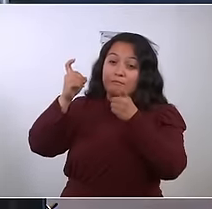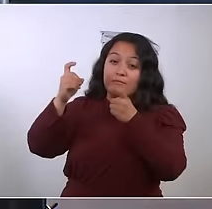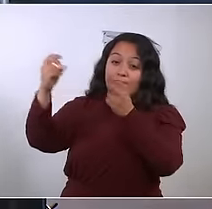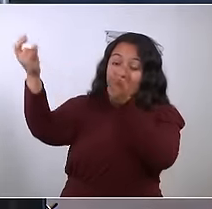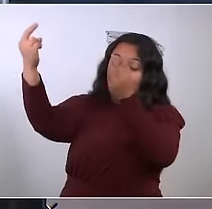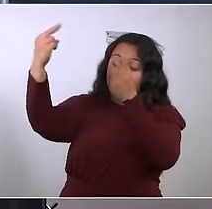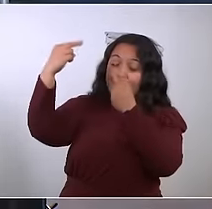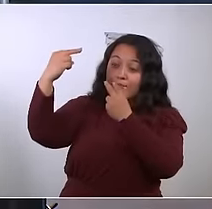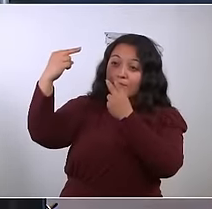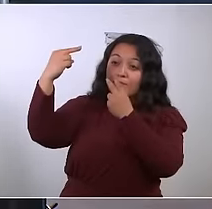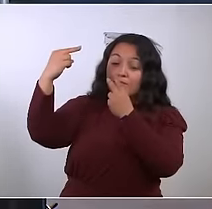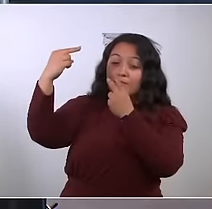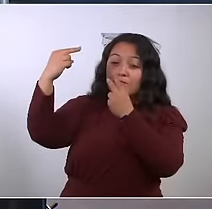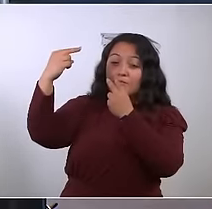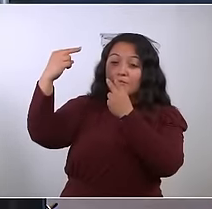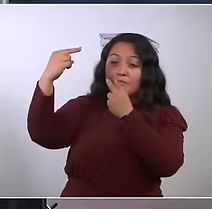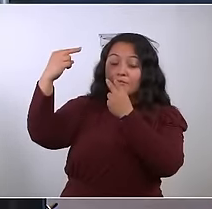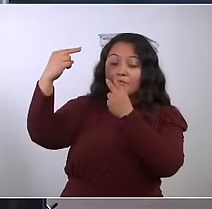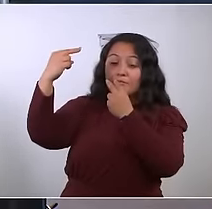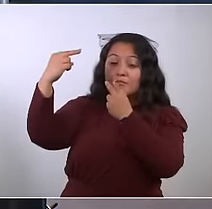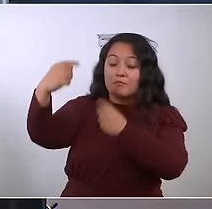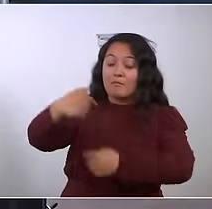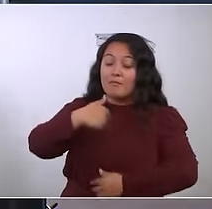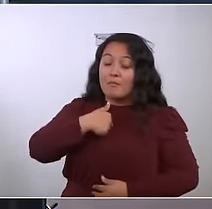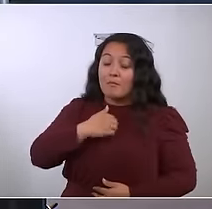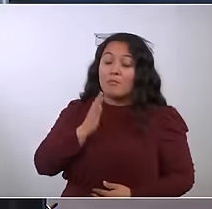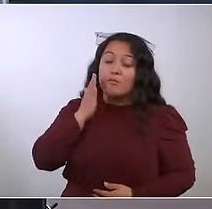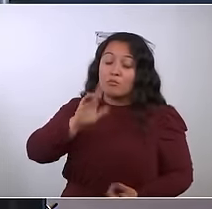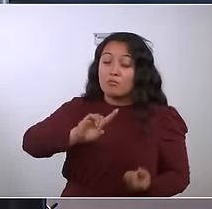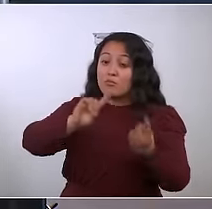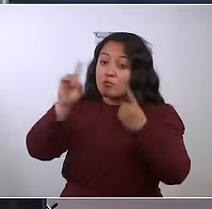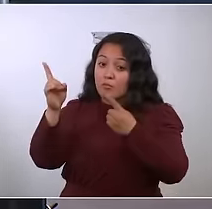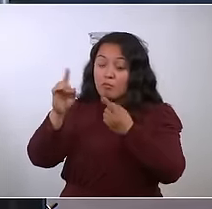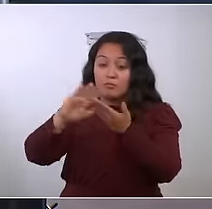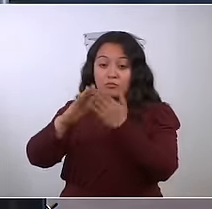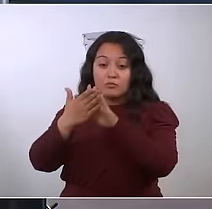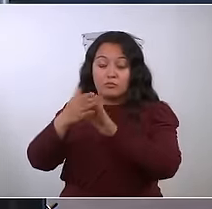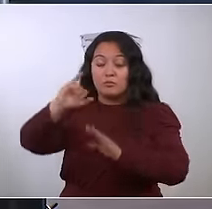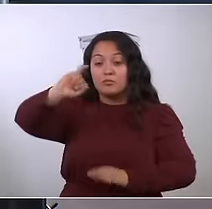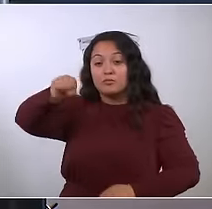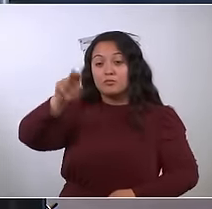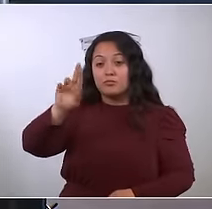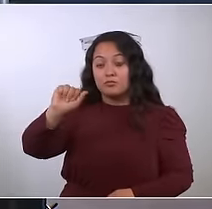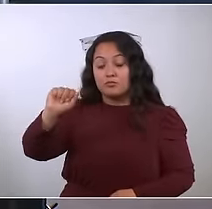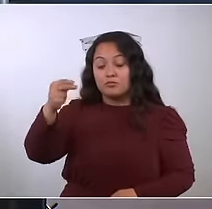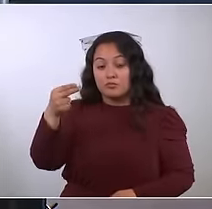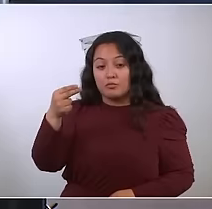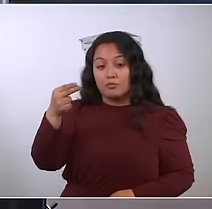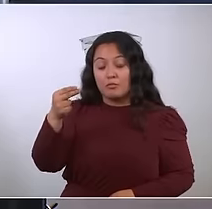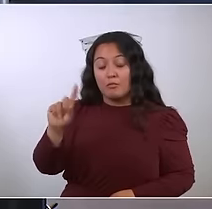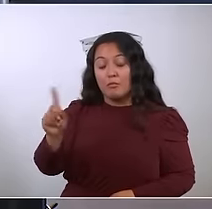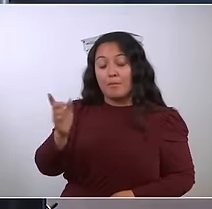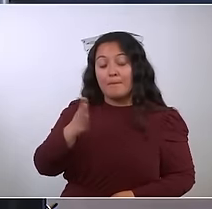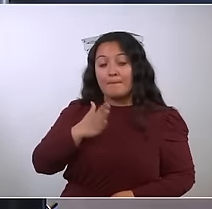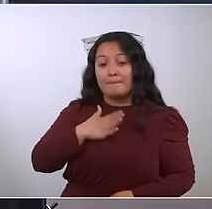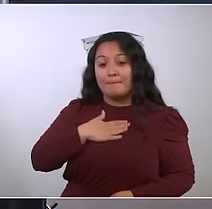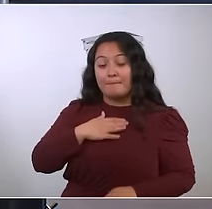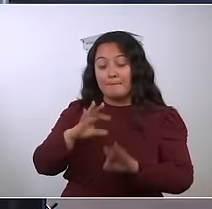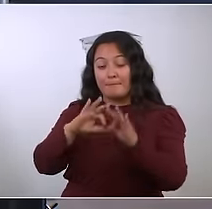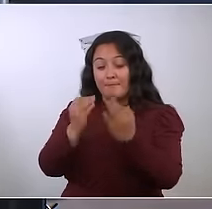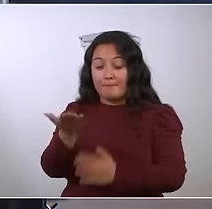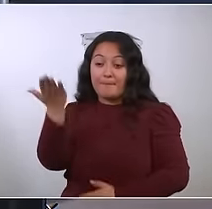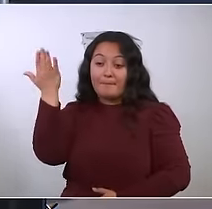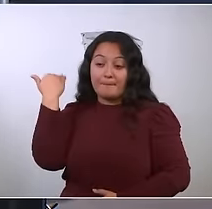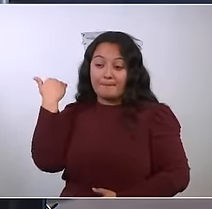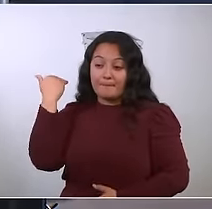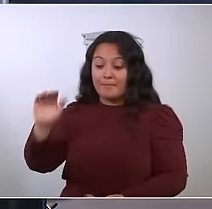hallado gracia delante de ti, then send me to the city in Judah, envíame a Judá, where my ancestors are buried, so that I